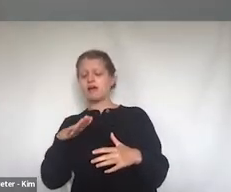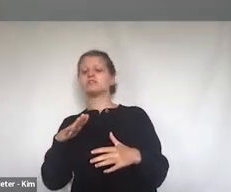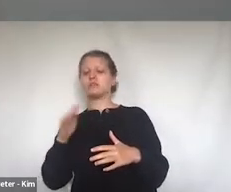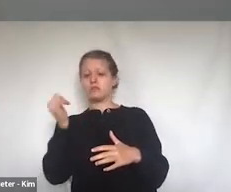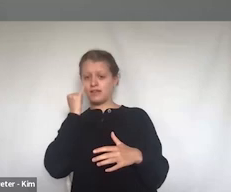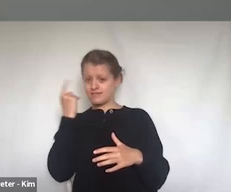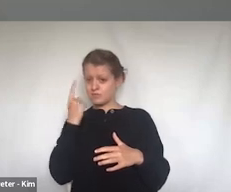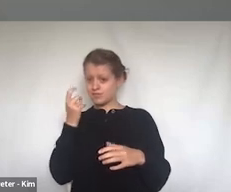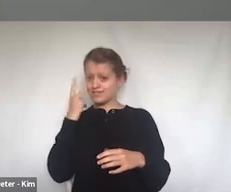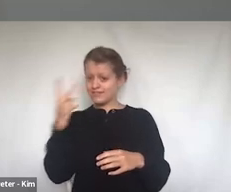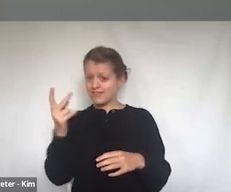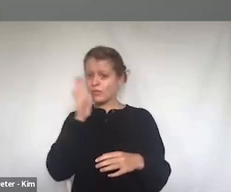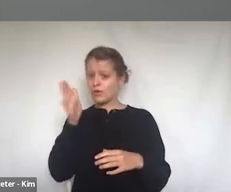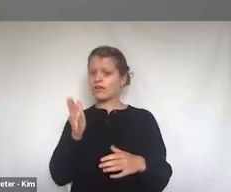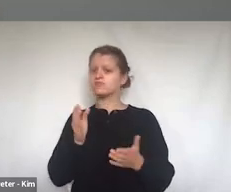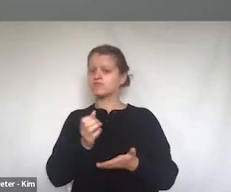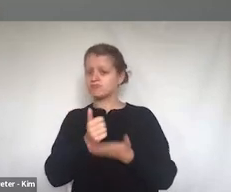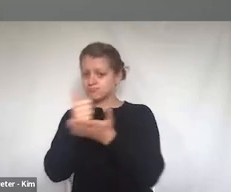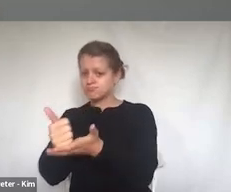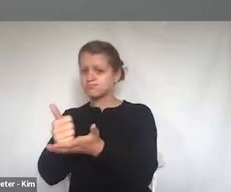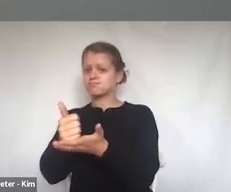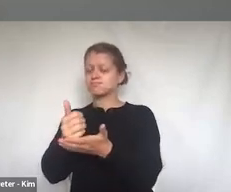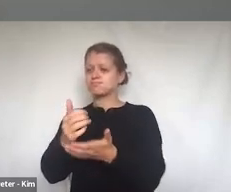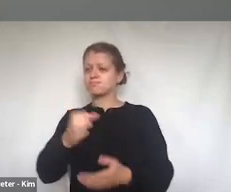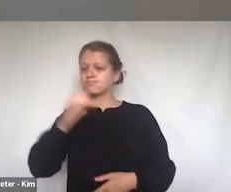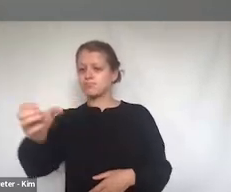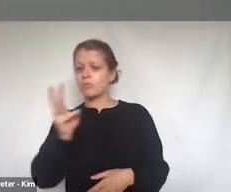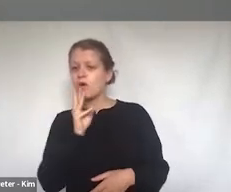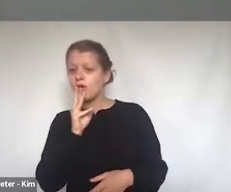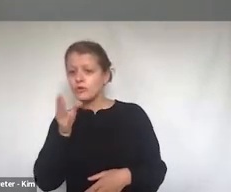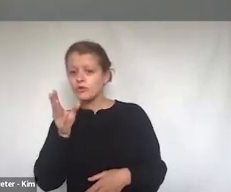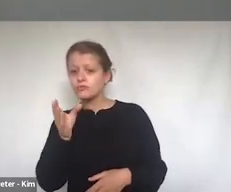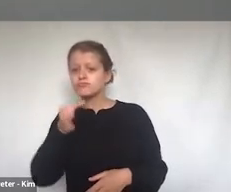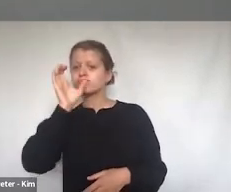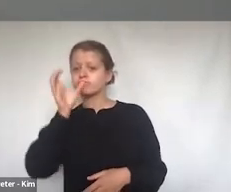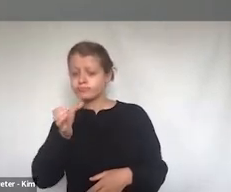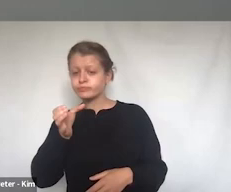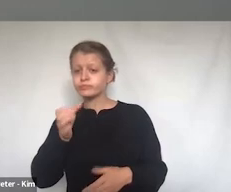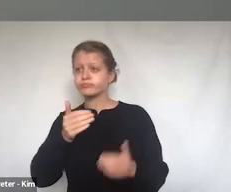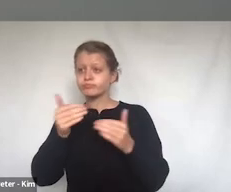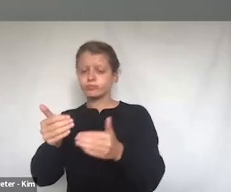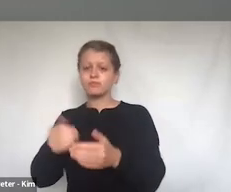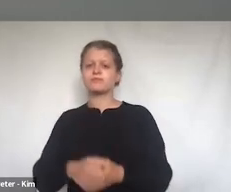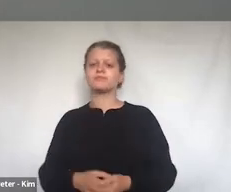water bottles and available through community partners such as neighborhood